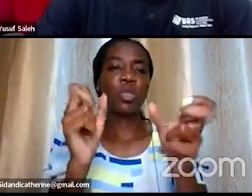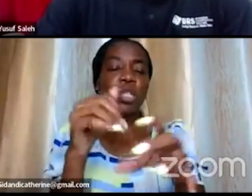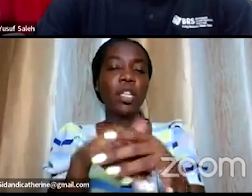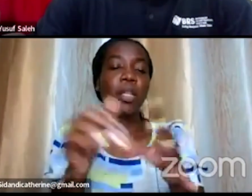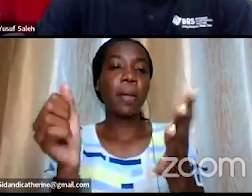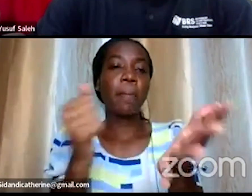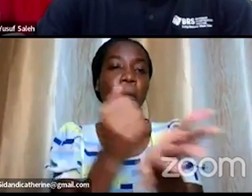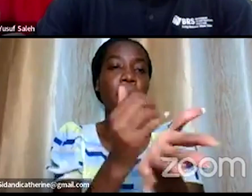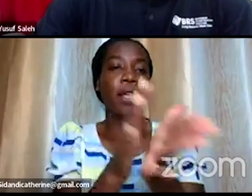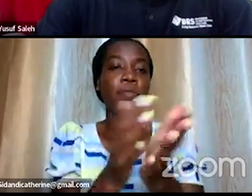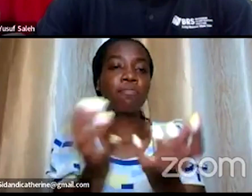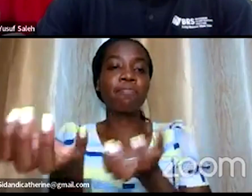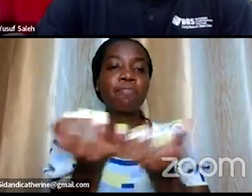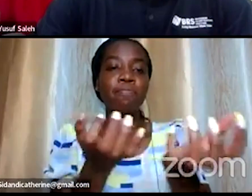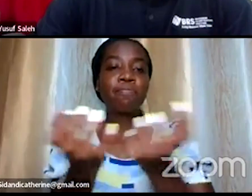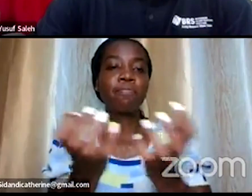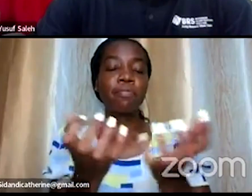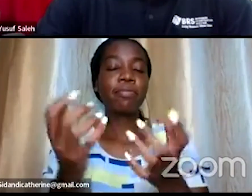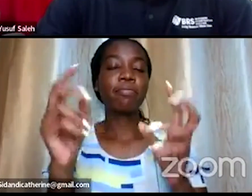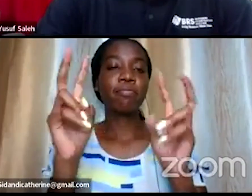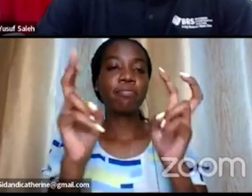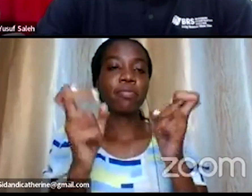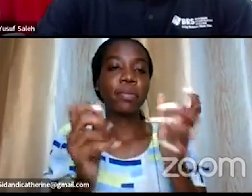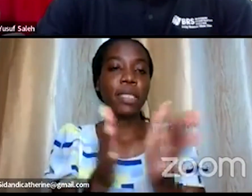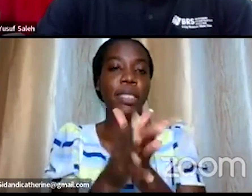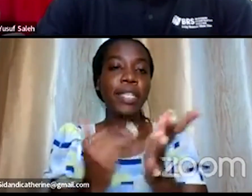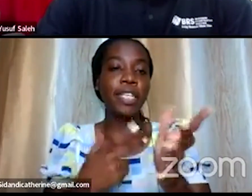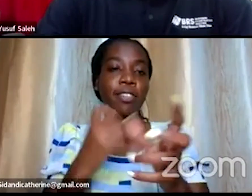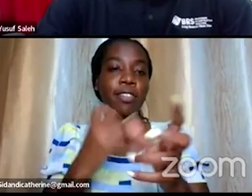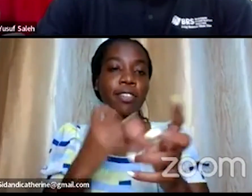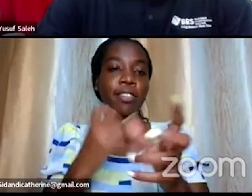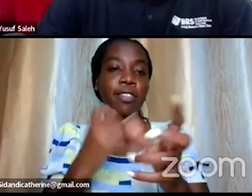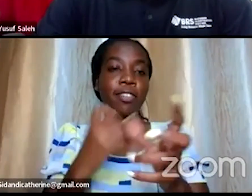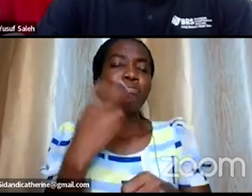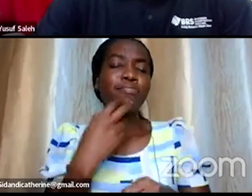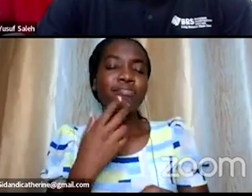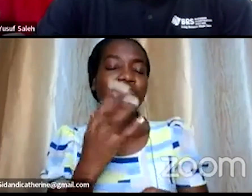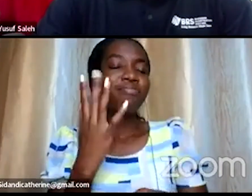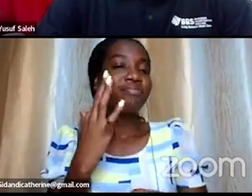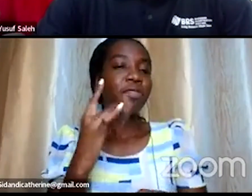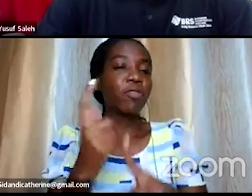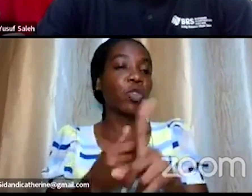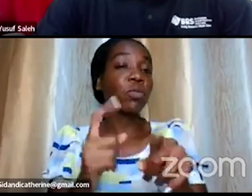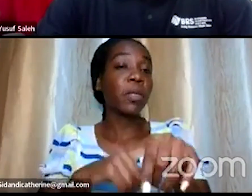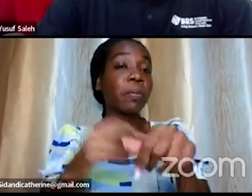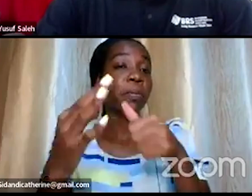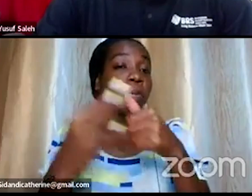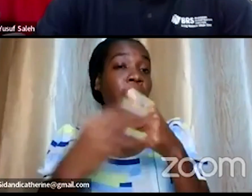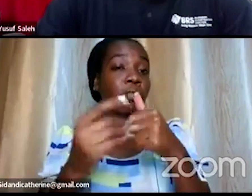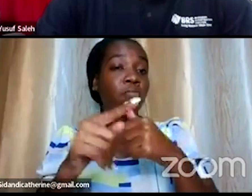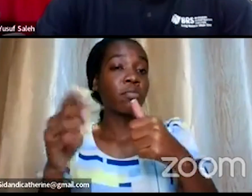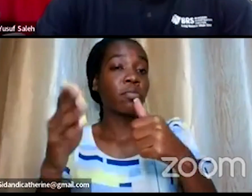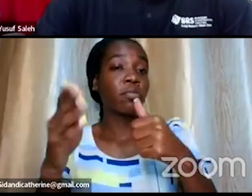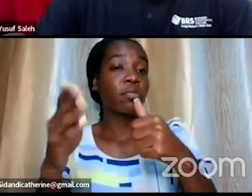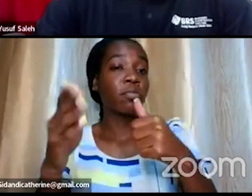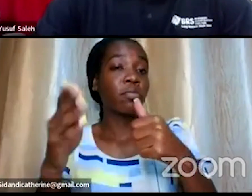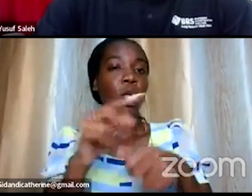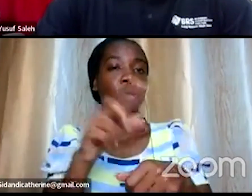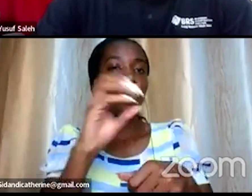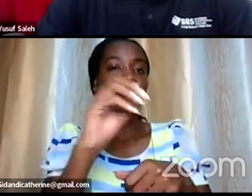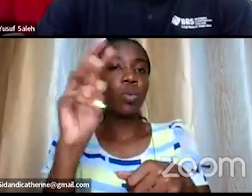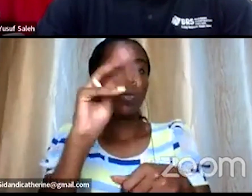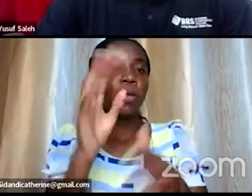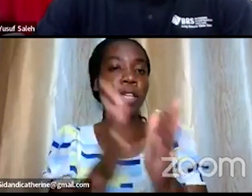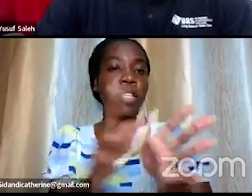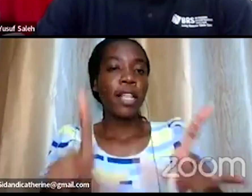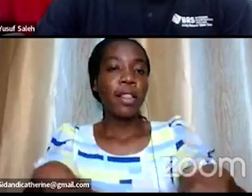employment and entrepreneurship. We do this every Tuesday from 8 p.m. to 9 p.m. here on Zoom. We are also live on Facebook.